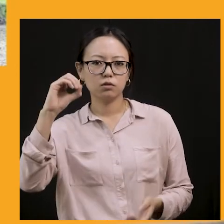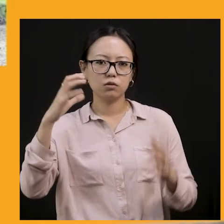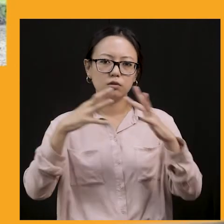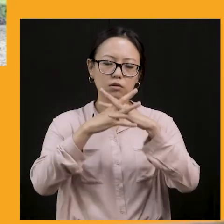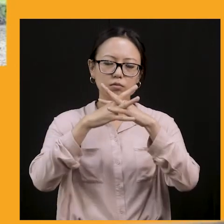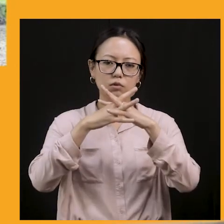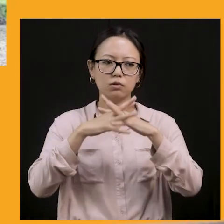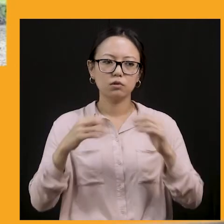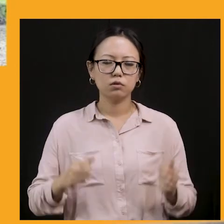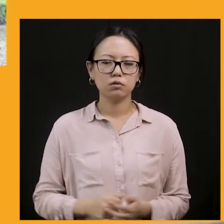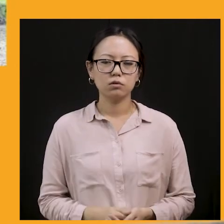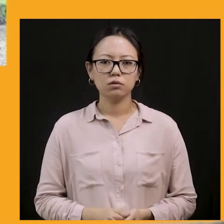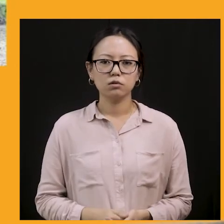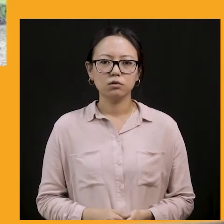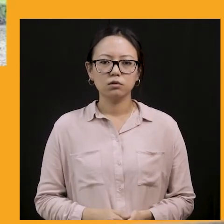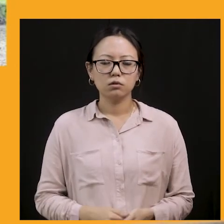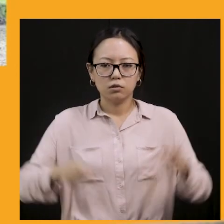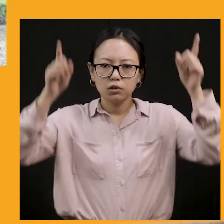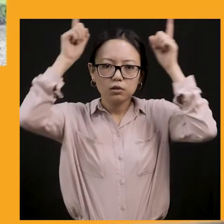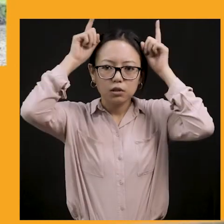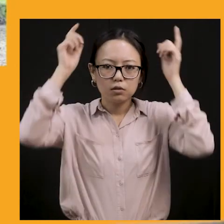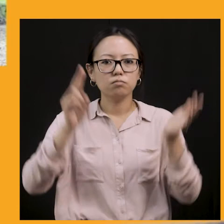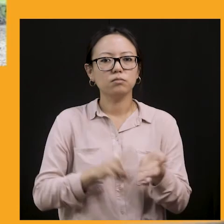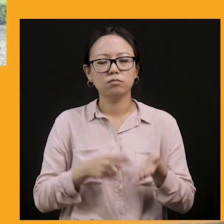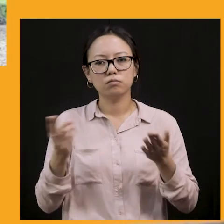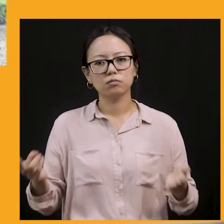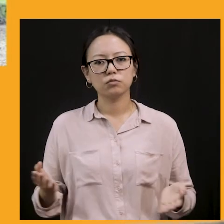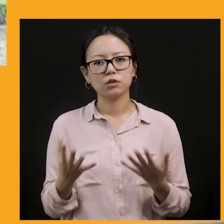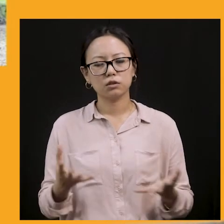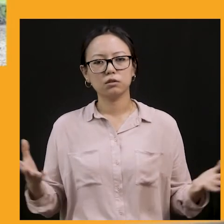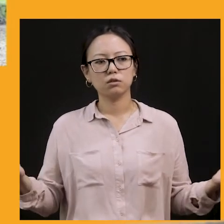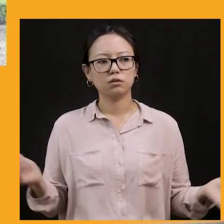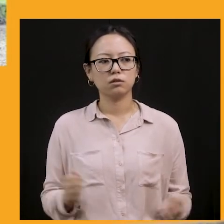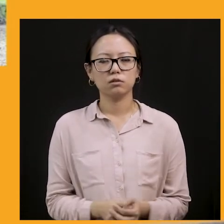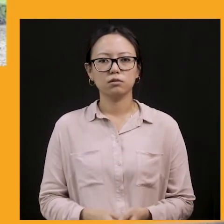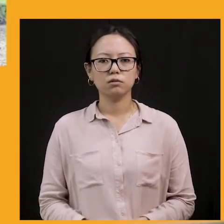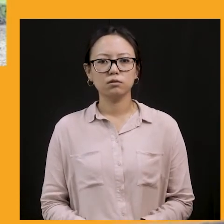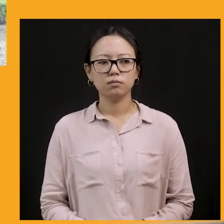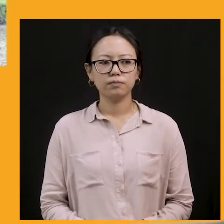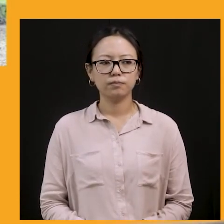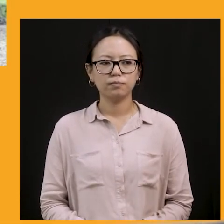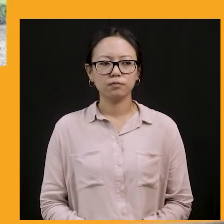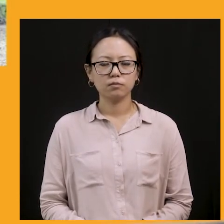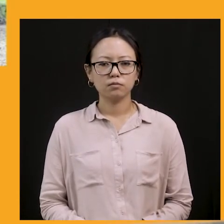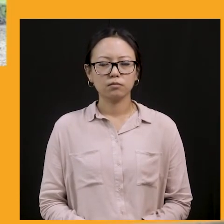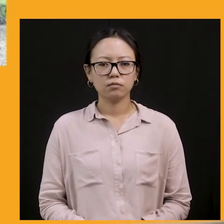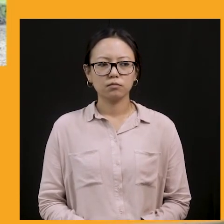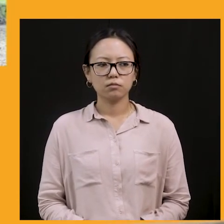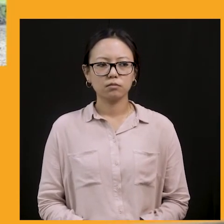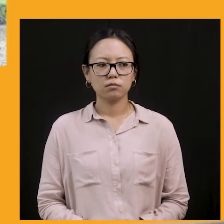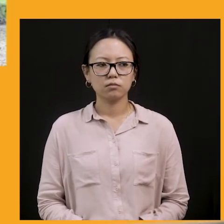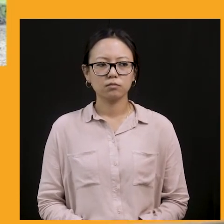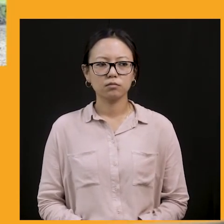C-O-W, cow. So cow is a natural thing. Okay? Now here, are you familiar